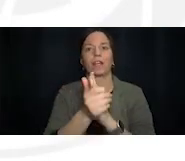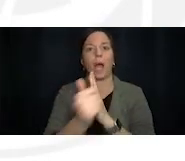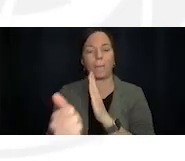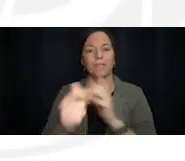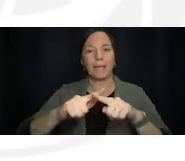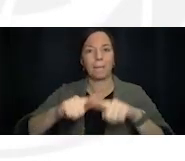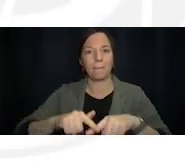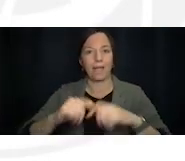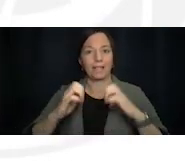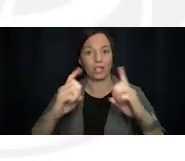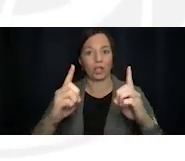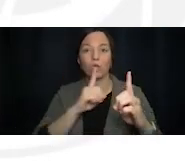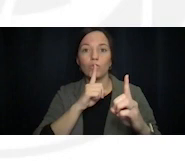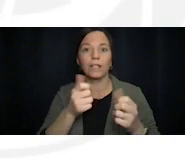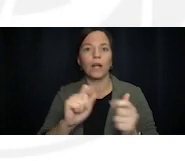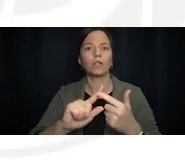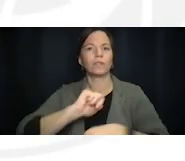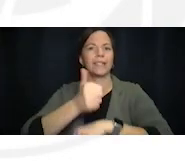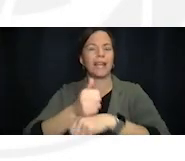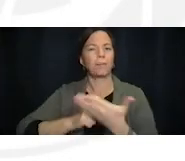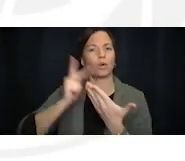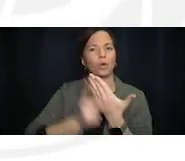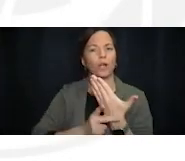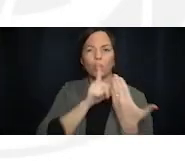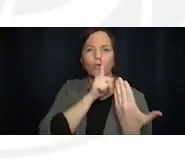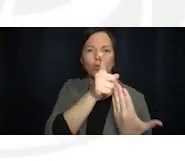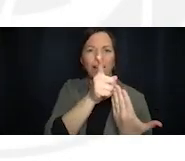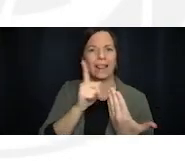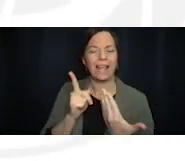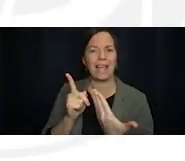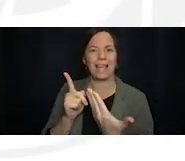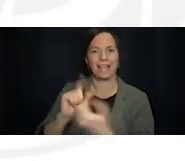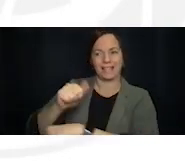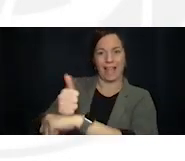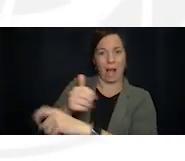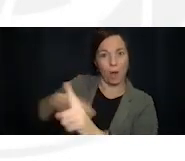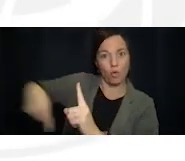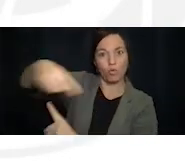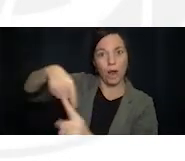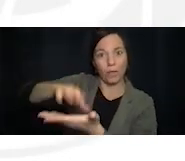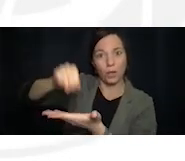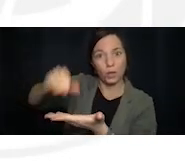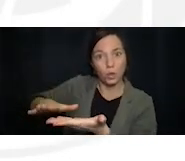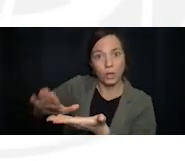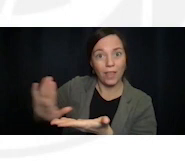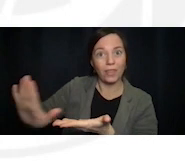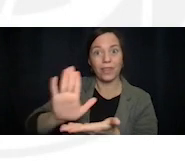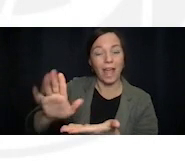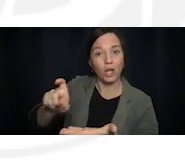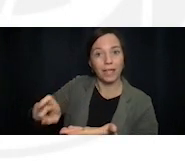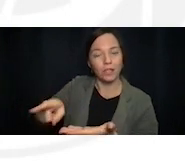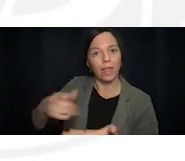establish programs that are built around students, working adult students' needs, so that they can